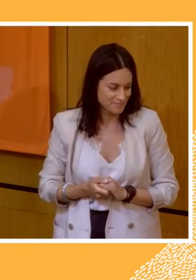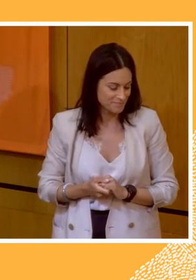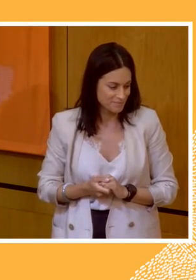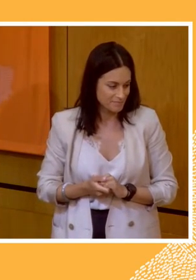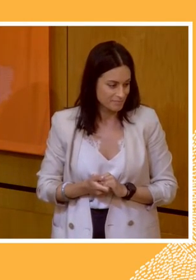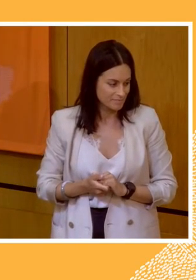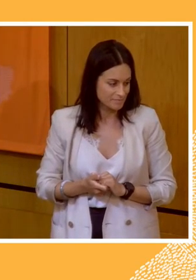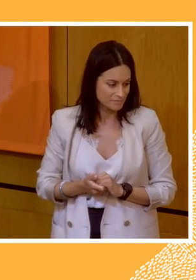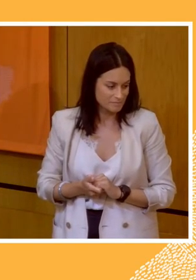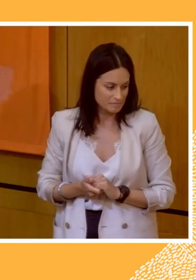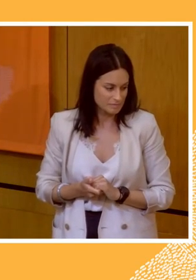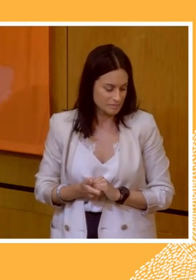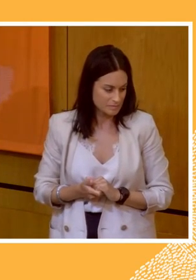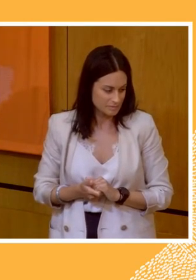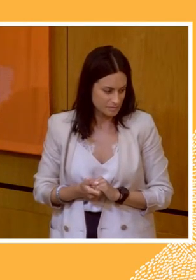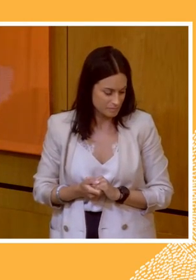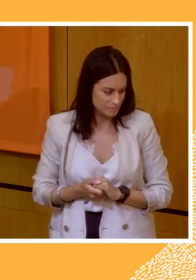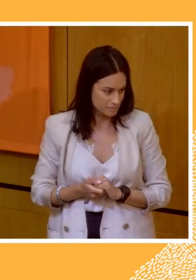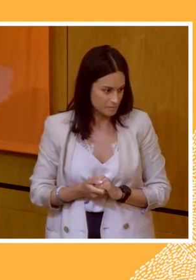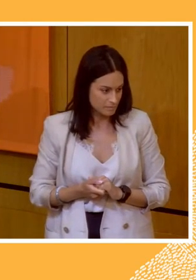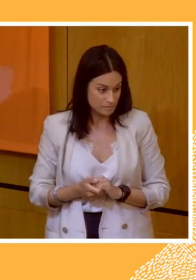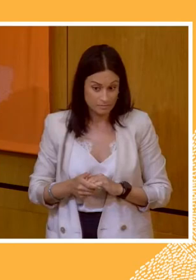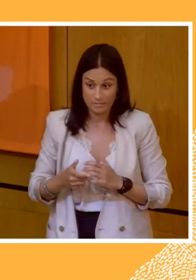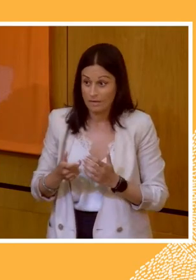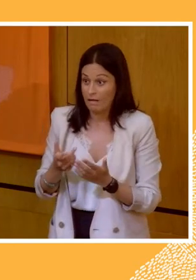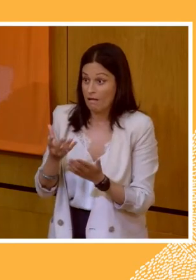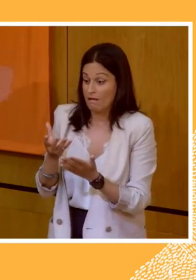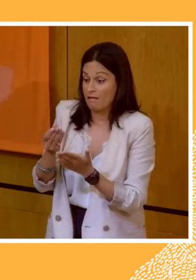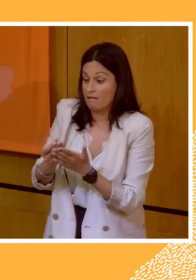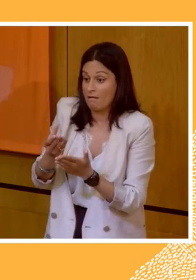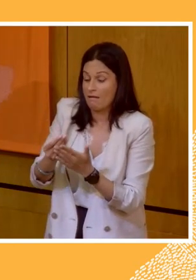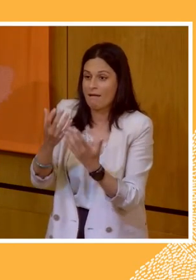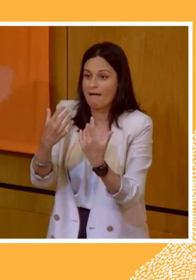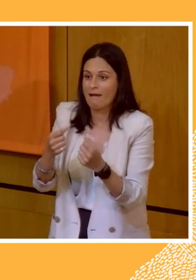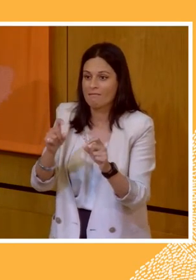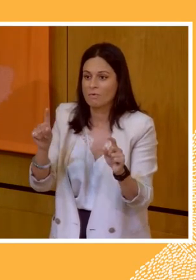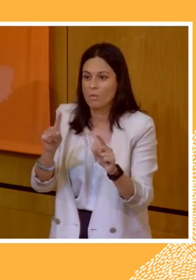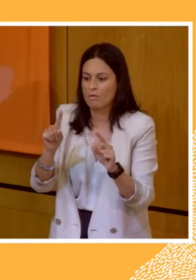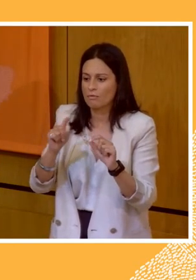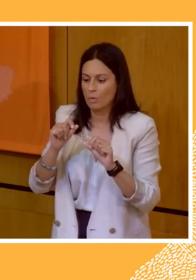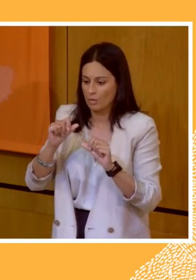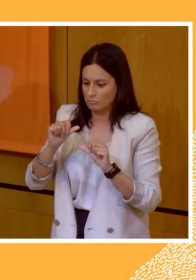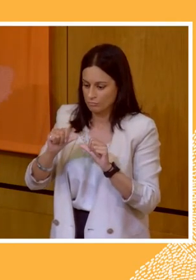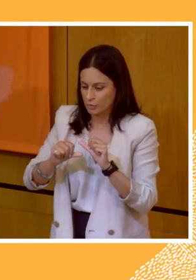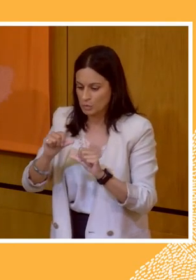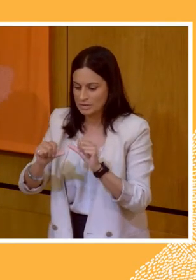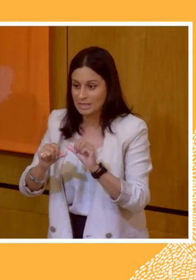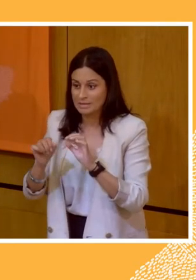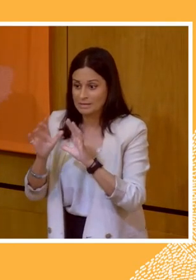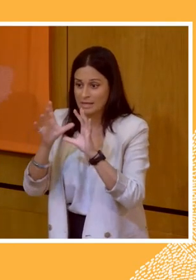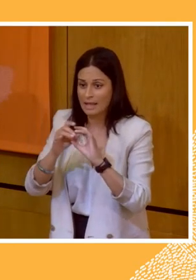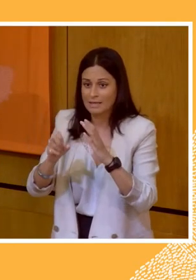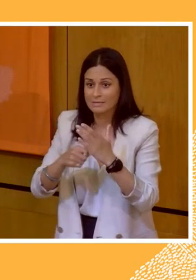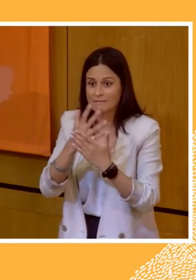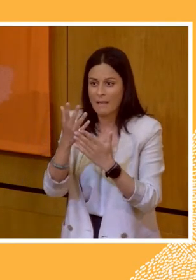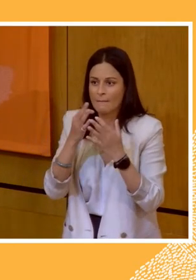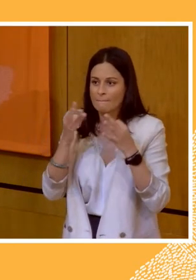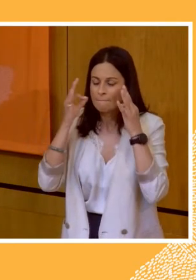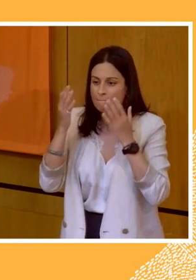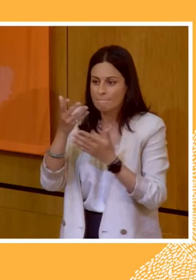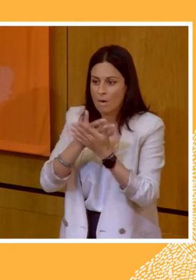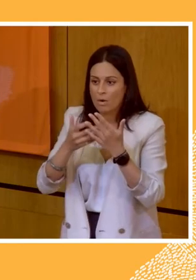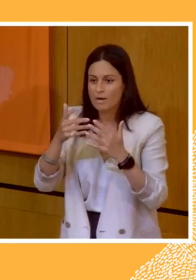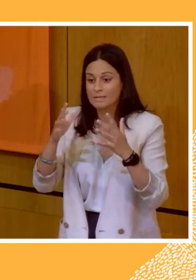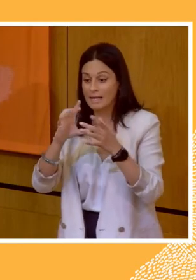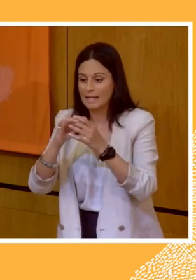And we do have a recording to play from the process of developing the podcast episode on Windy